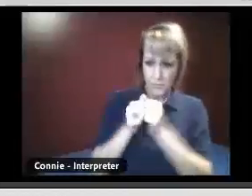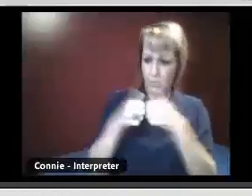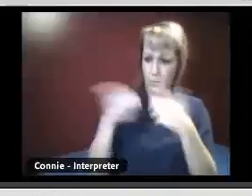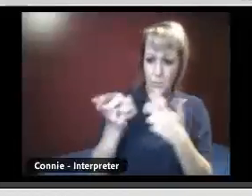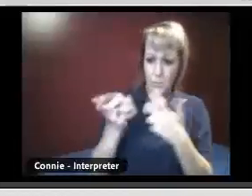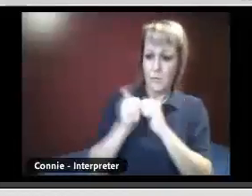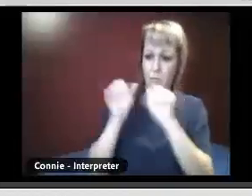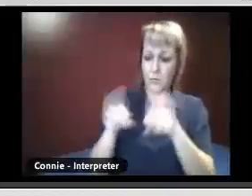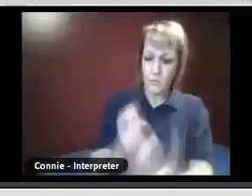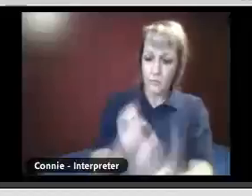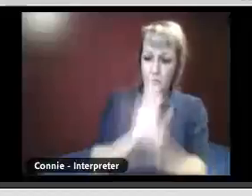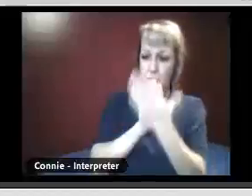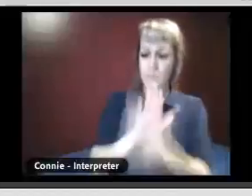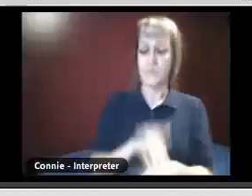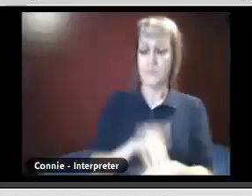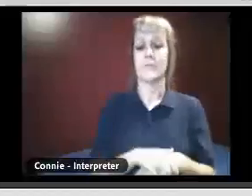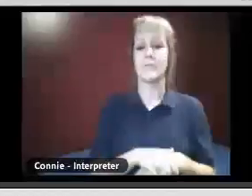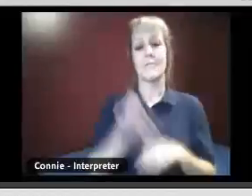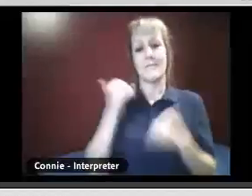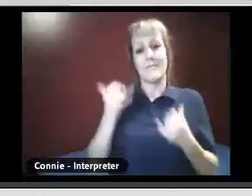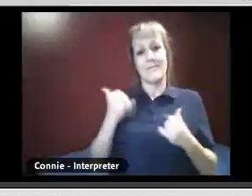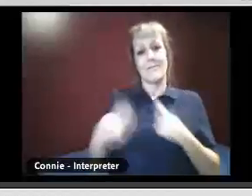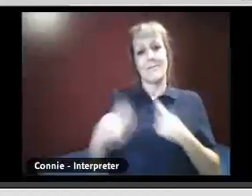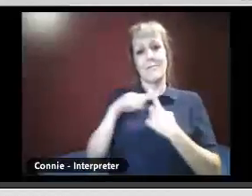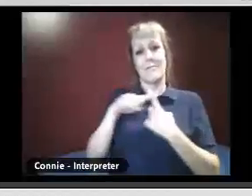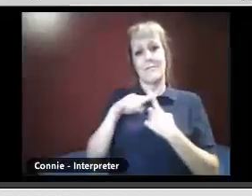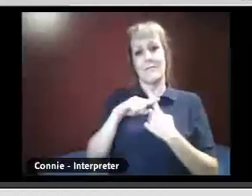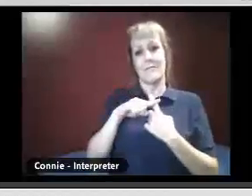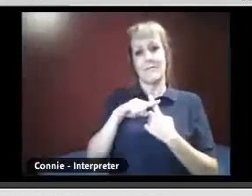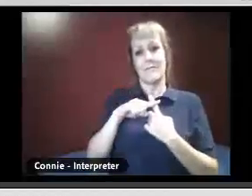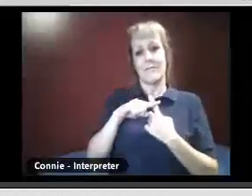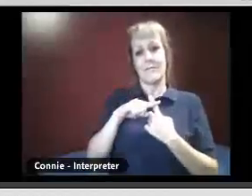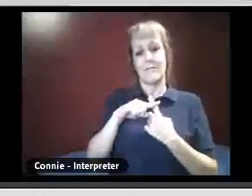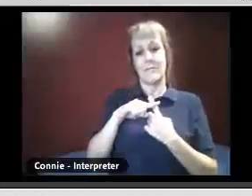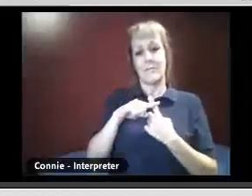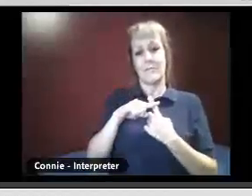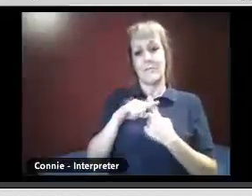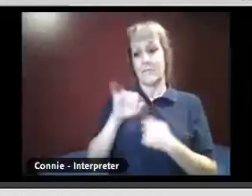approach this? Now it's constructive. And if the individual who